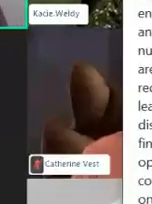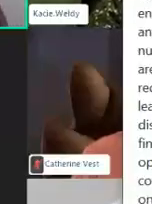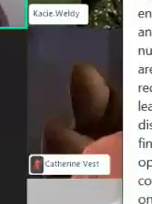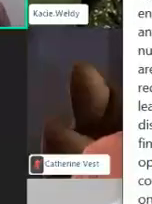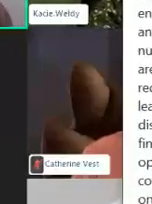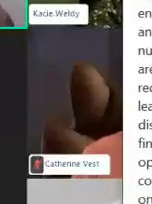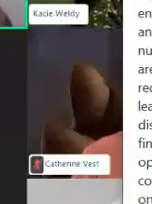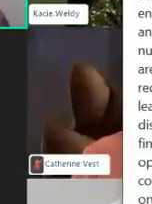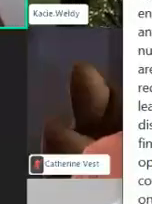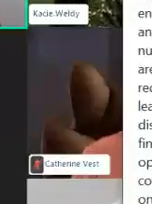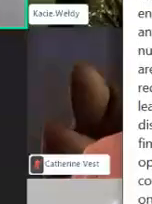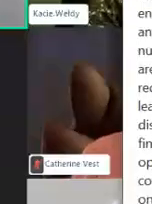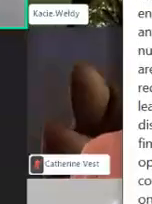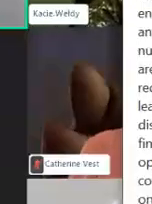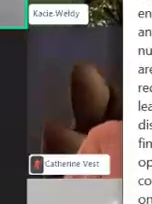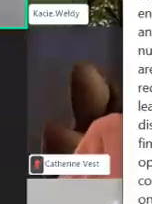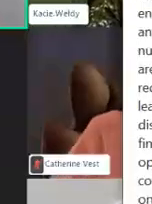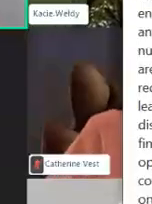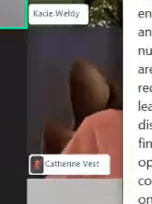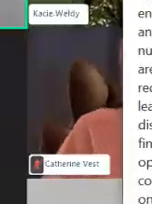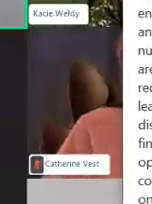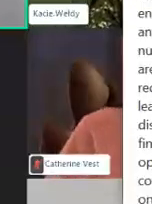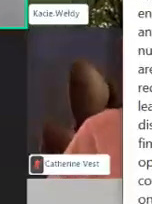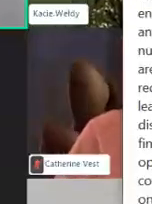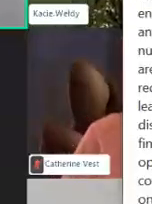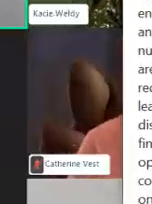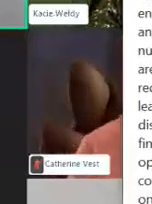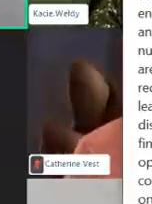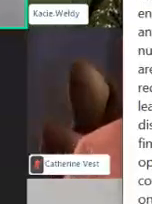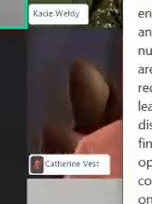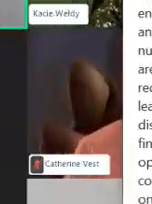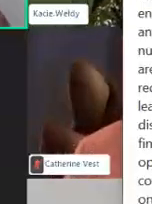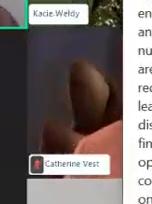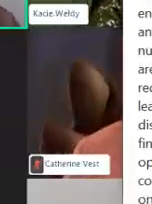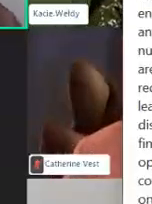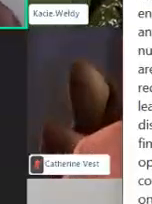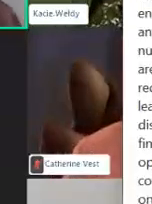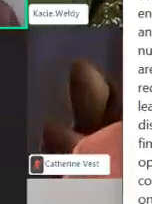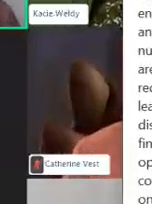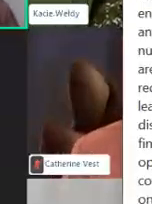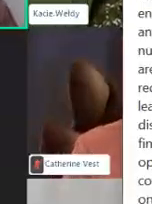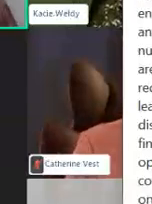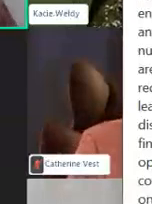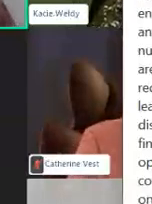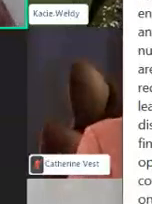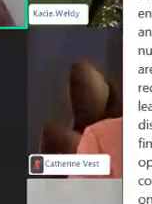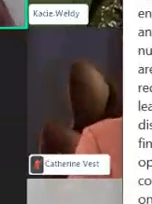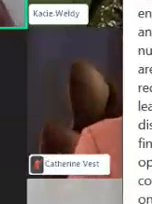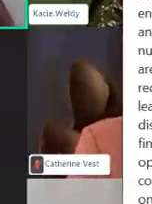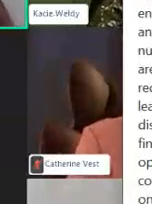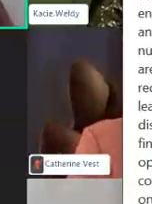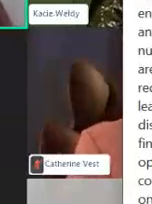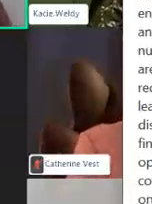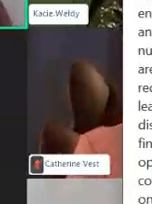them, the methodology for doing that. And again, the purpose of this is we think that we would have a new engagement plan